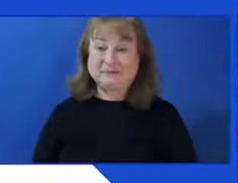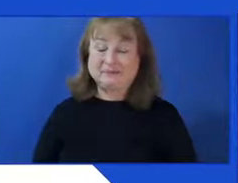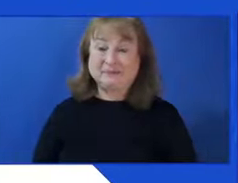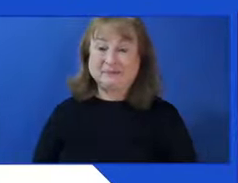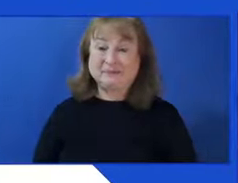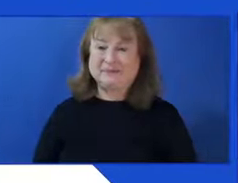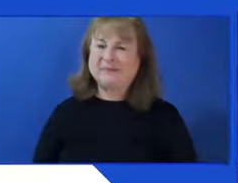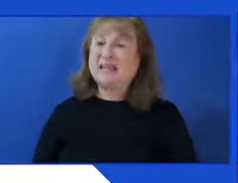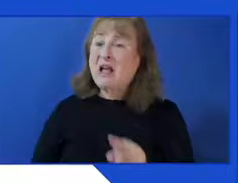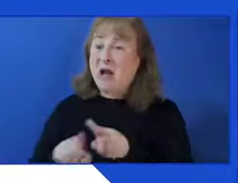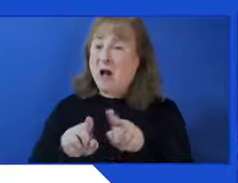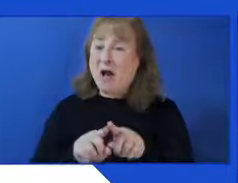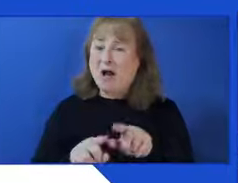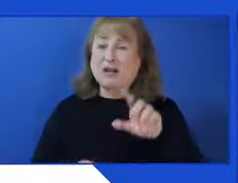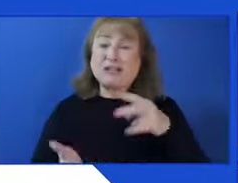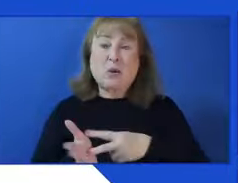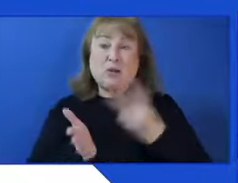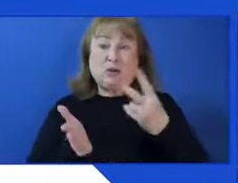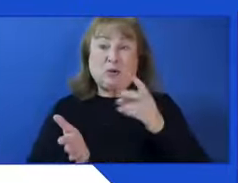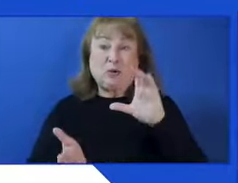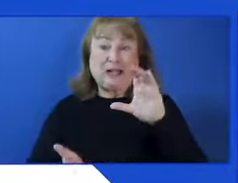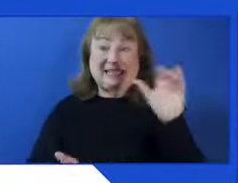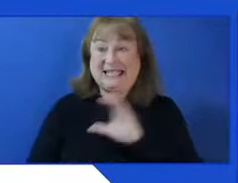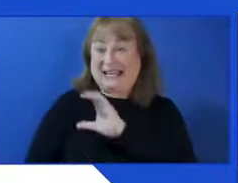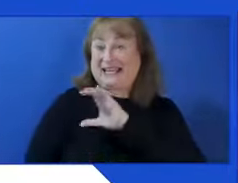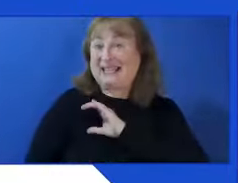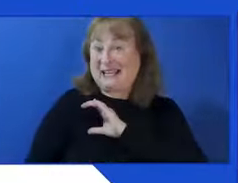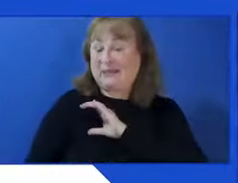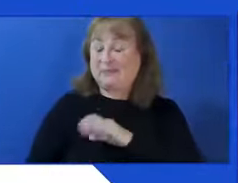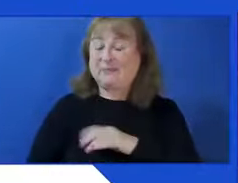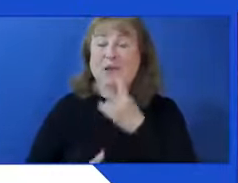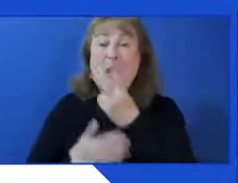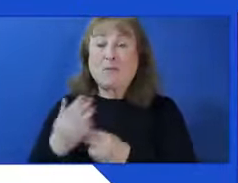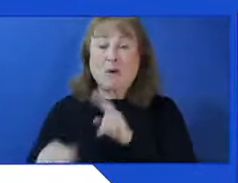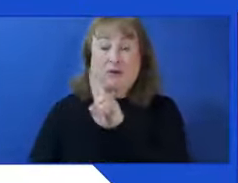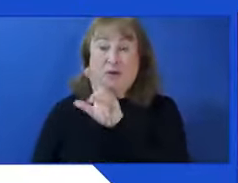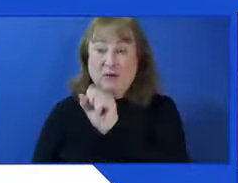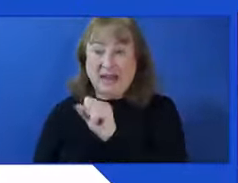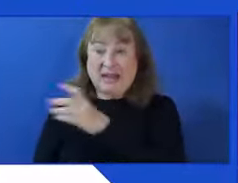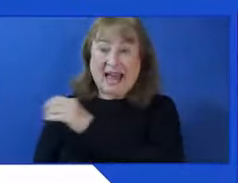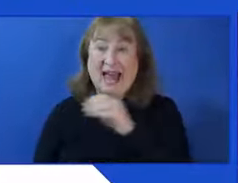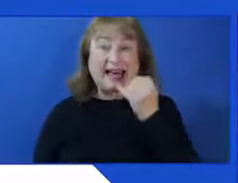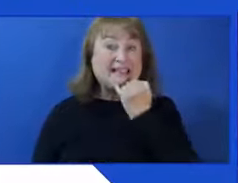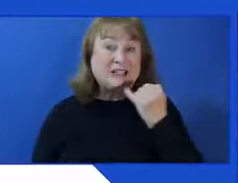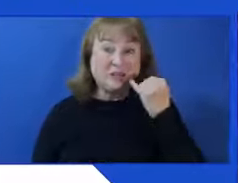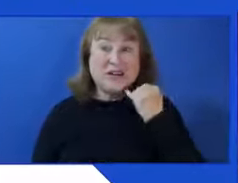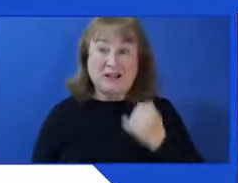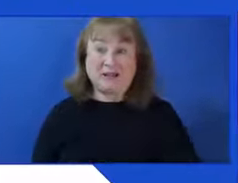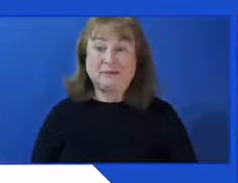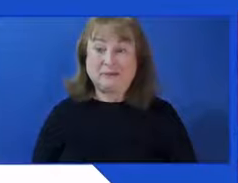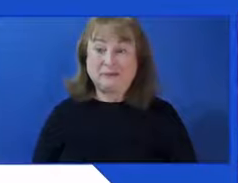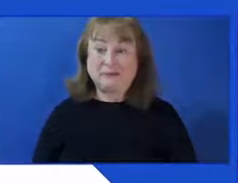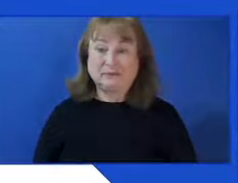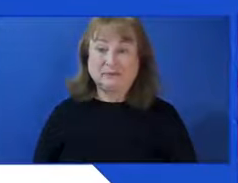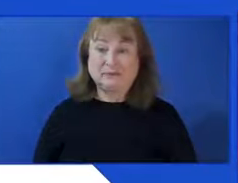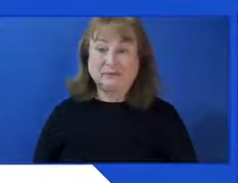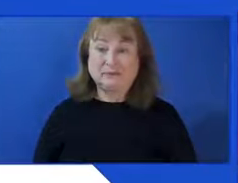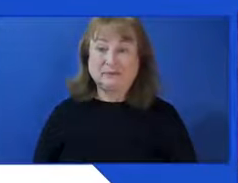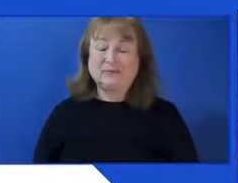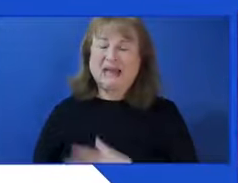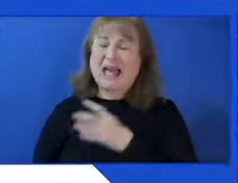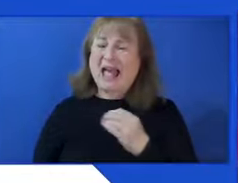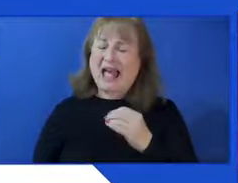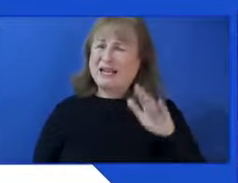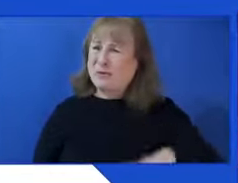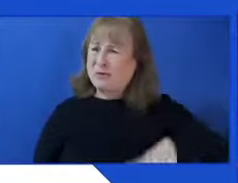He is also a dual citizen of both the United States and Israel, and was